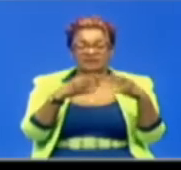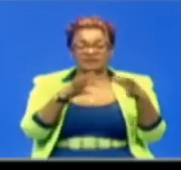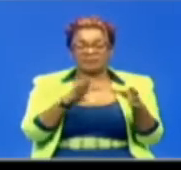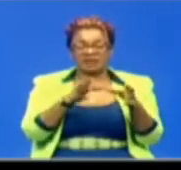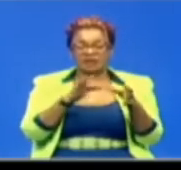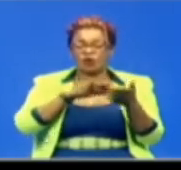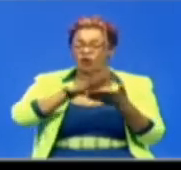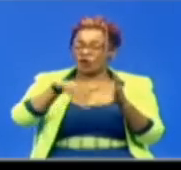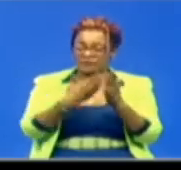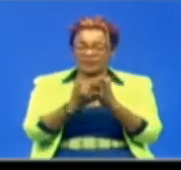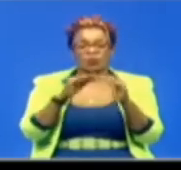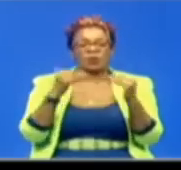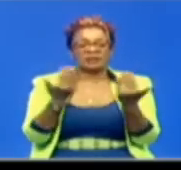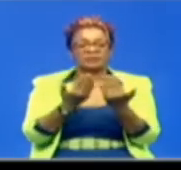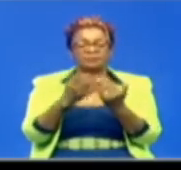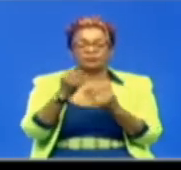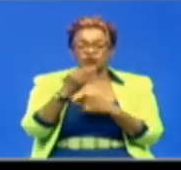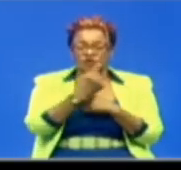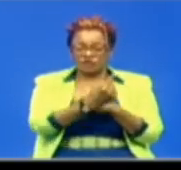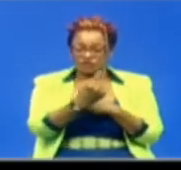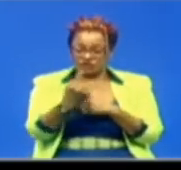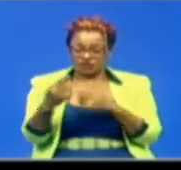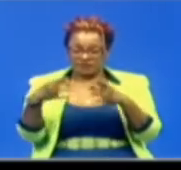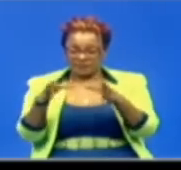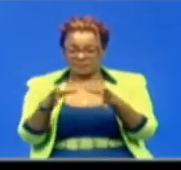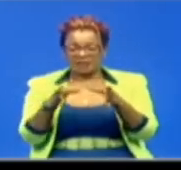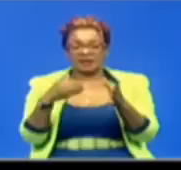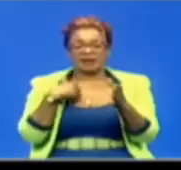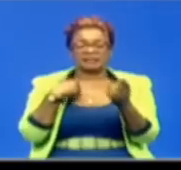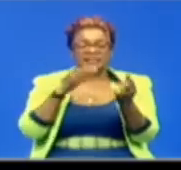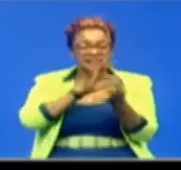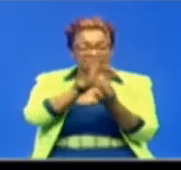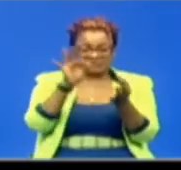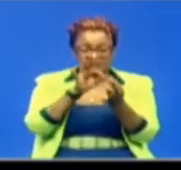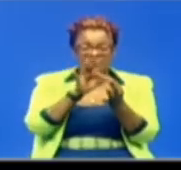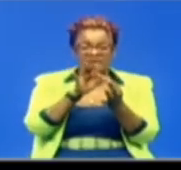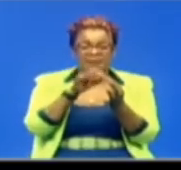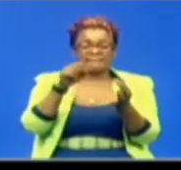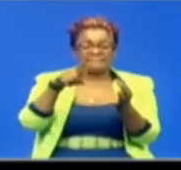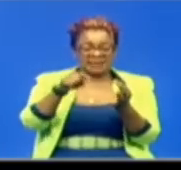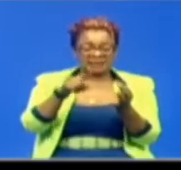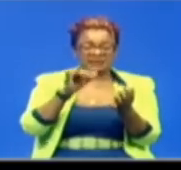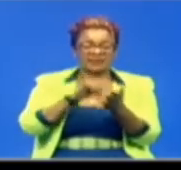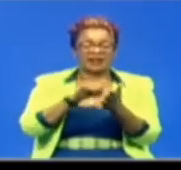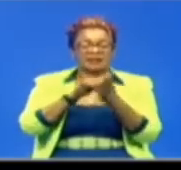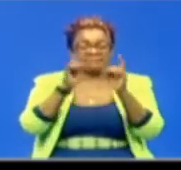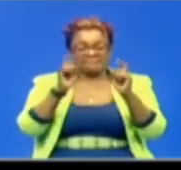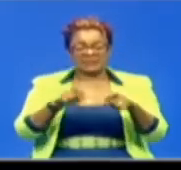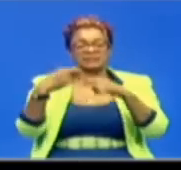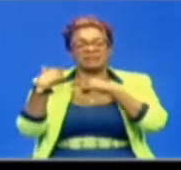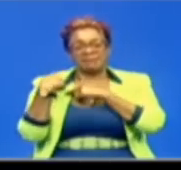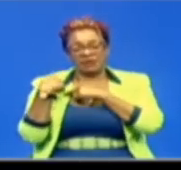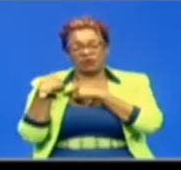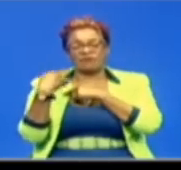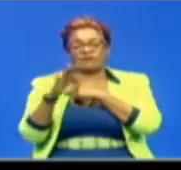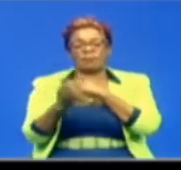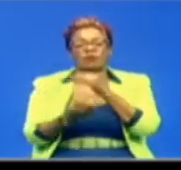worldwide. So each family has a specific plant that they depend on for